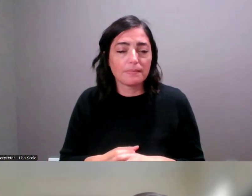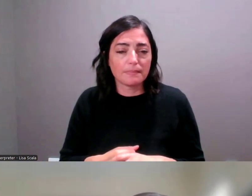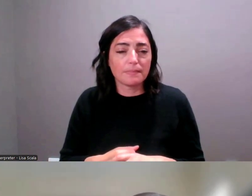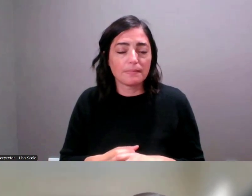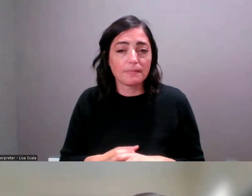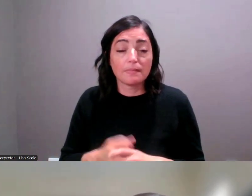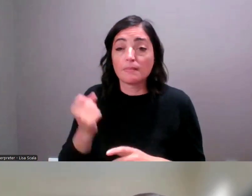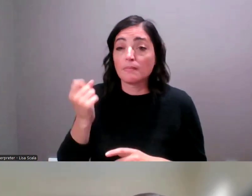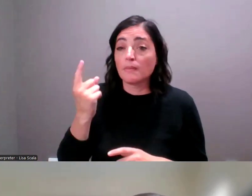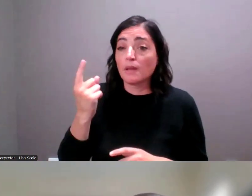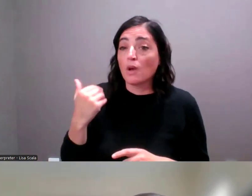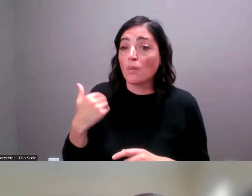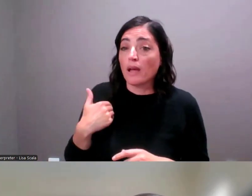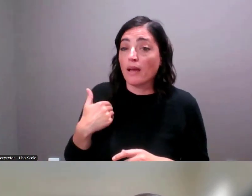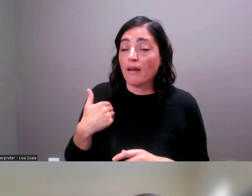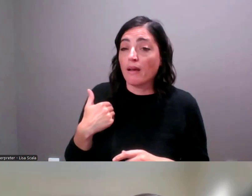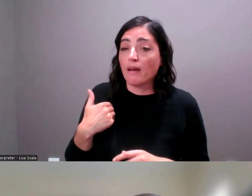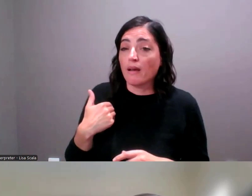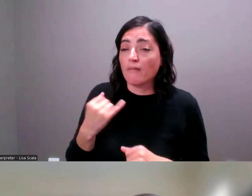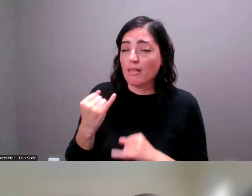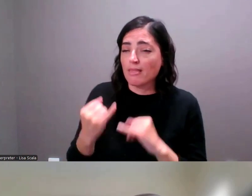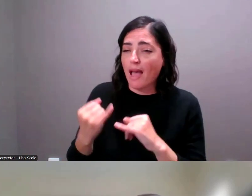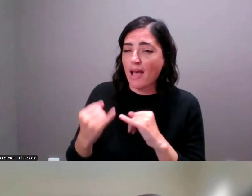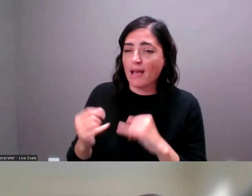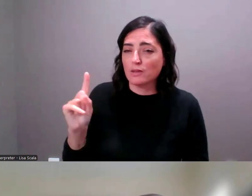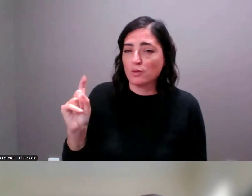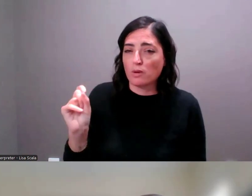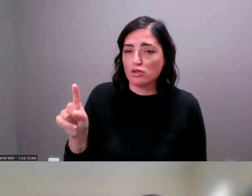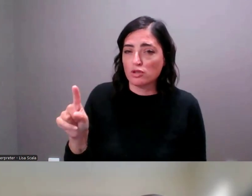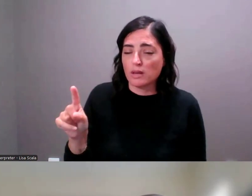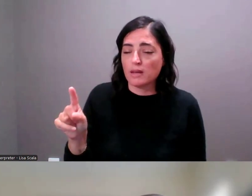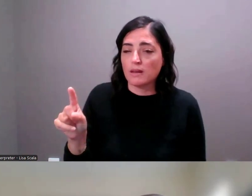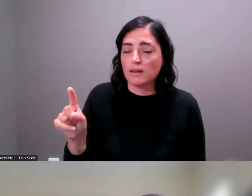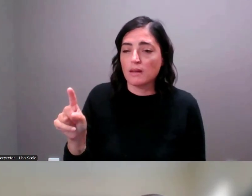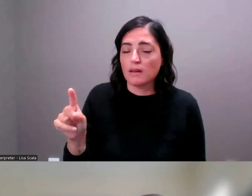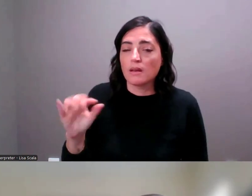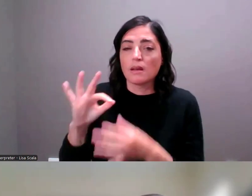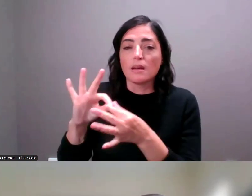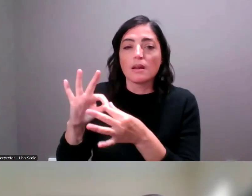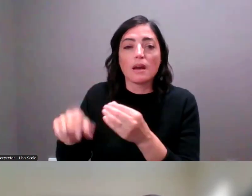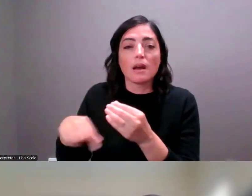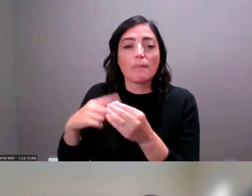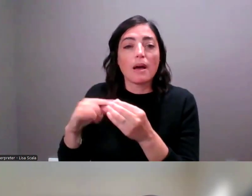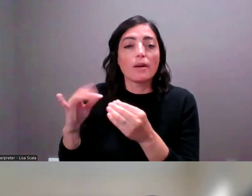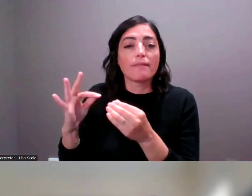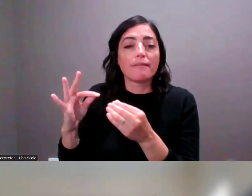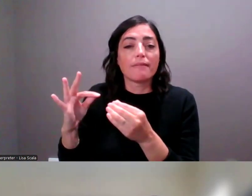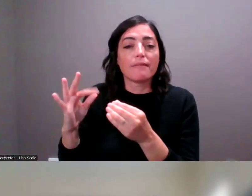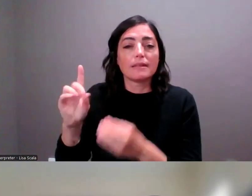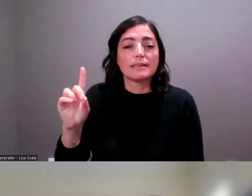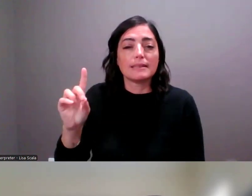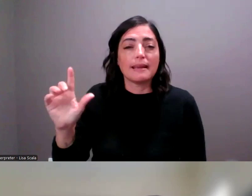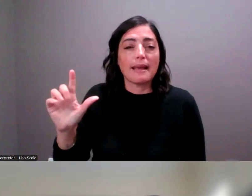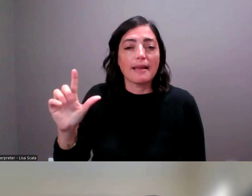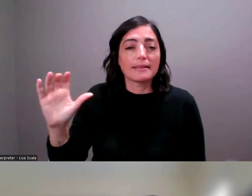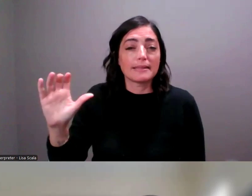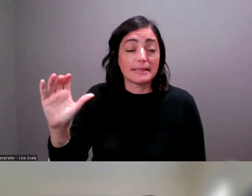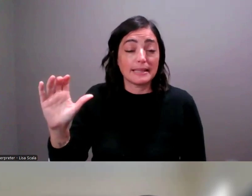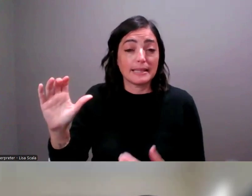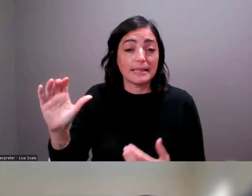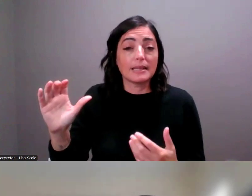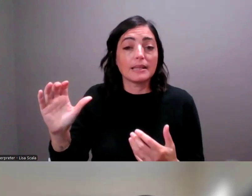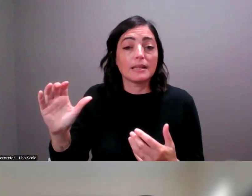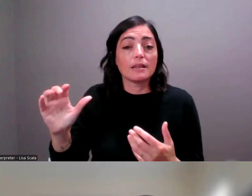We do have a last question about whether DLC has collated